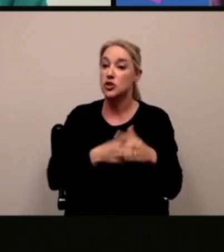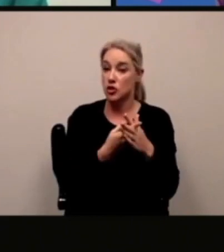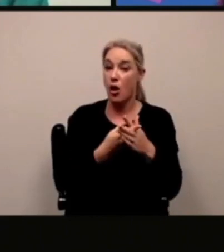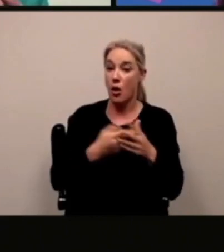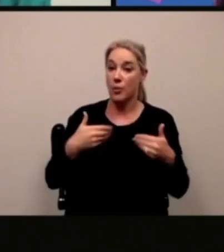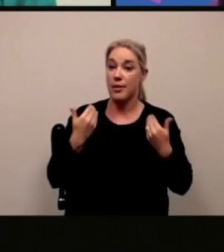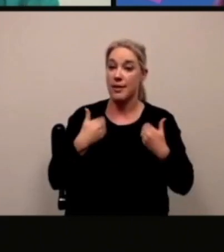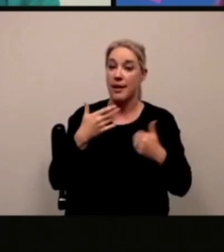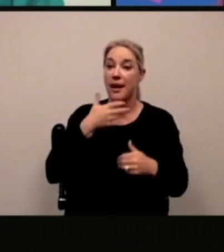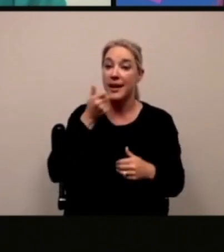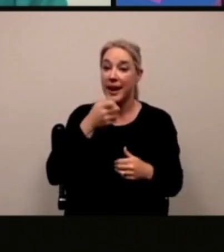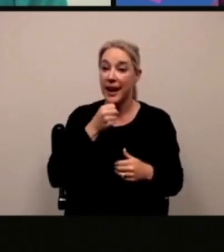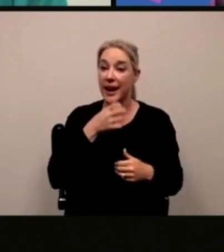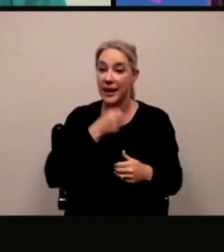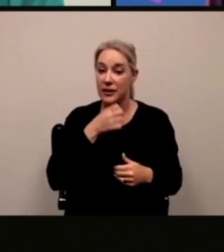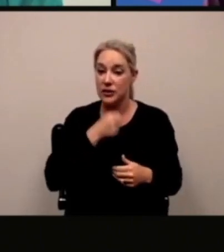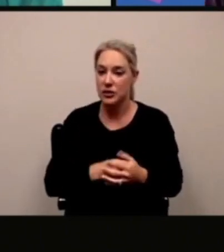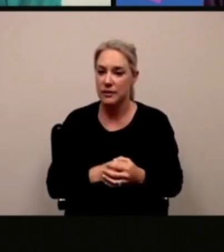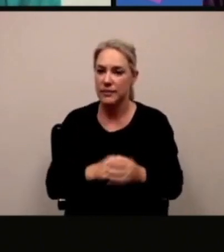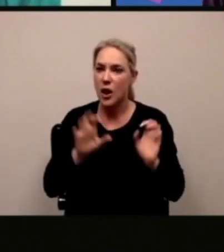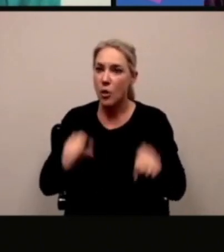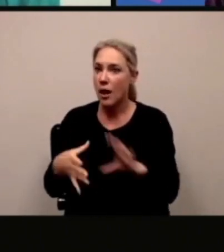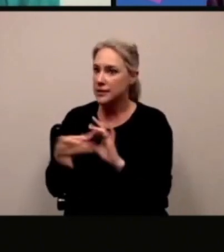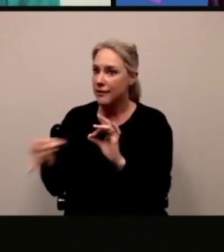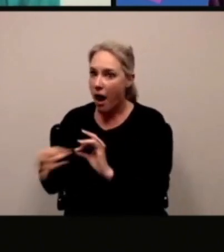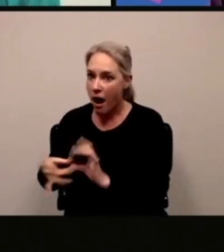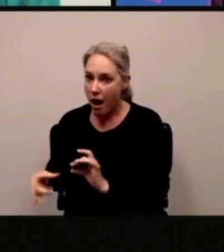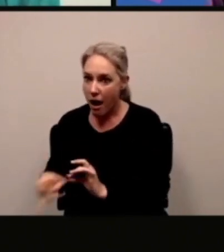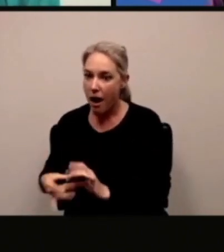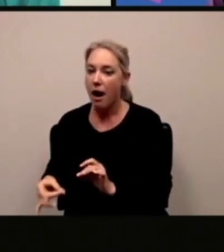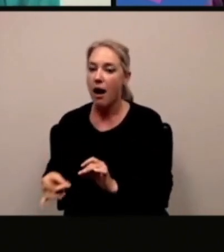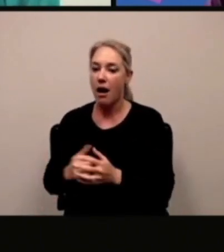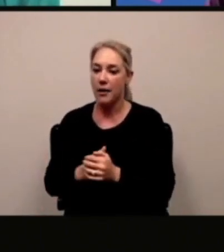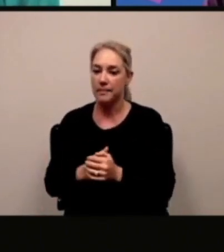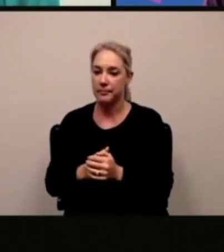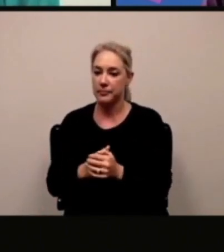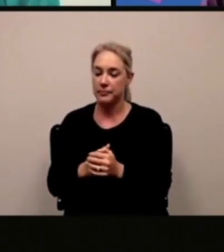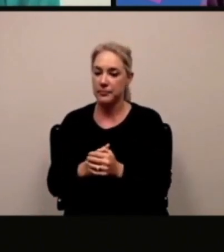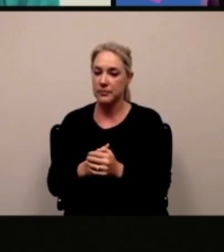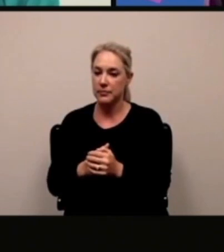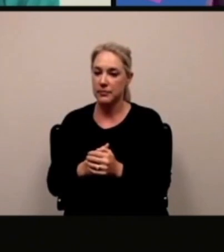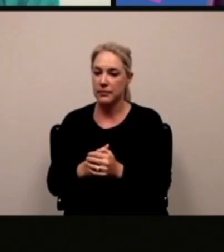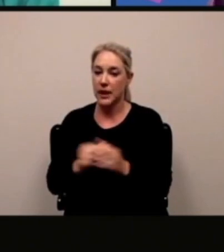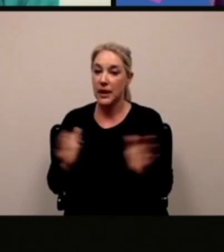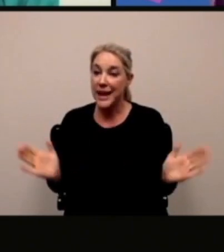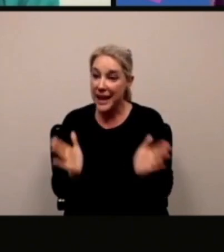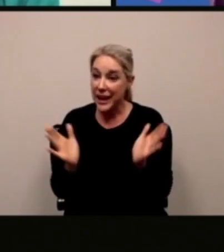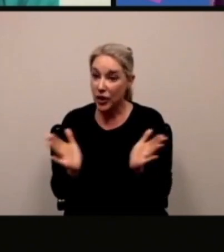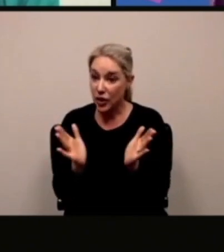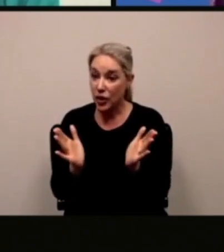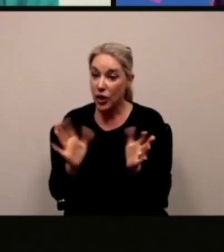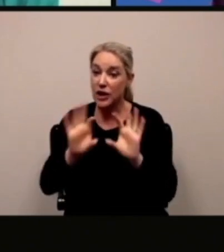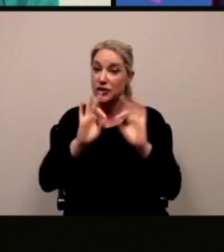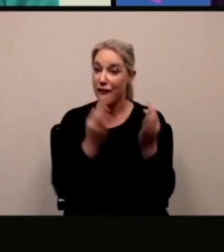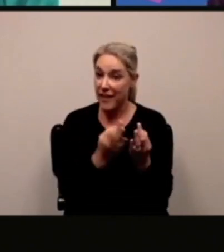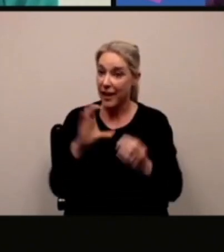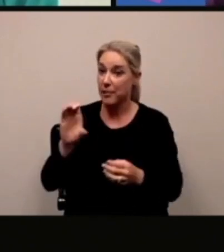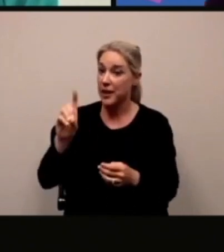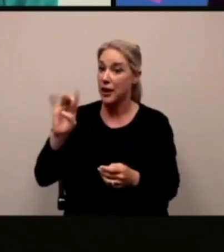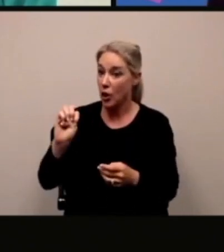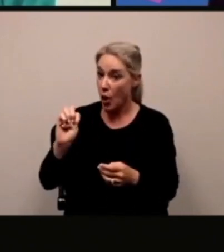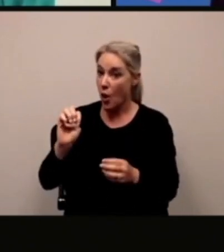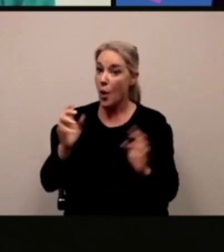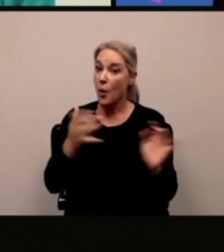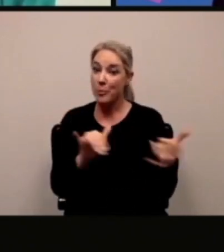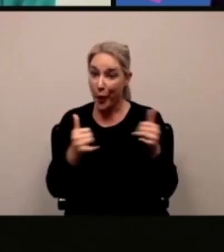So Michelle, we had a lot of kudos in the chat, and actually it's funny, is one person had just put encourage family coding parties, encouraging